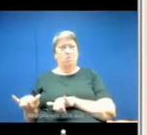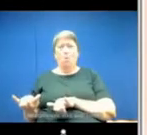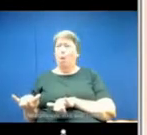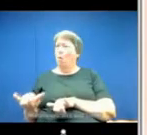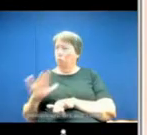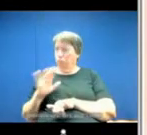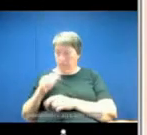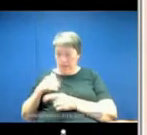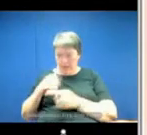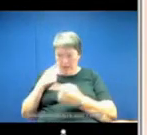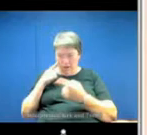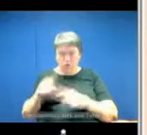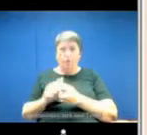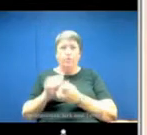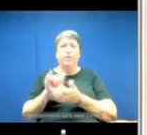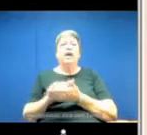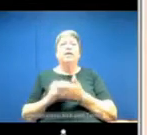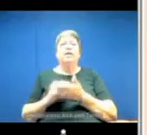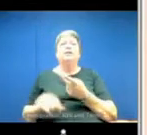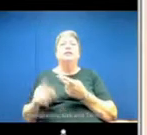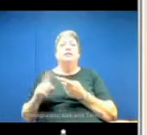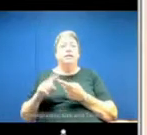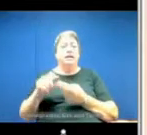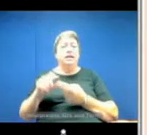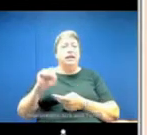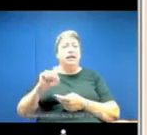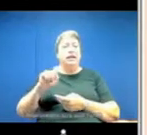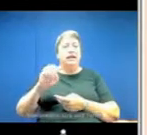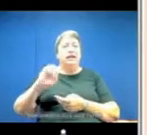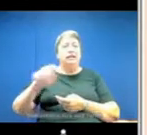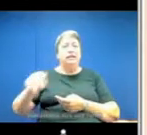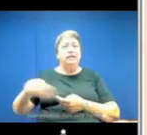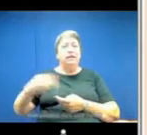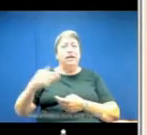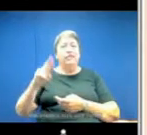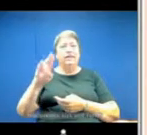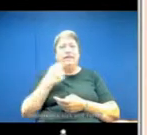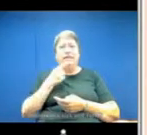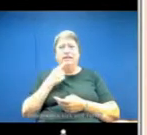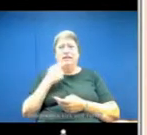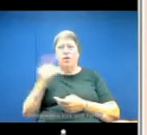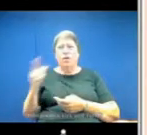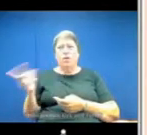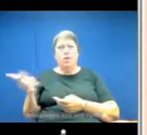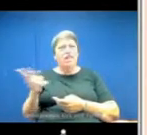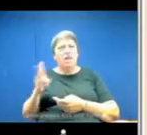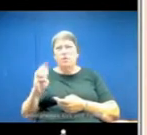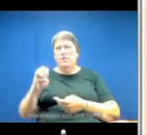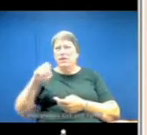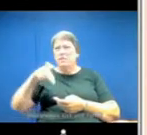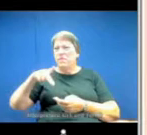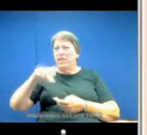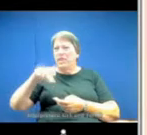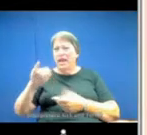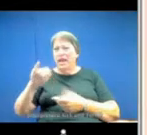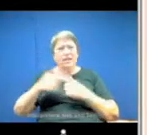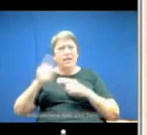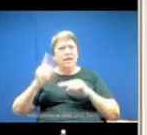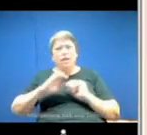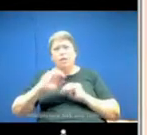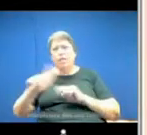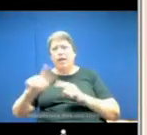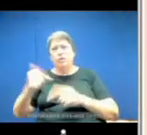that. Bethany says, I would think that the interpreters would be PIs and unable to go back to any table interpreting services.